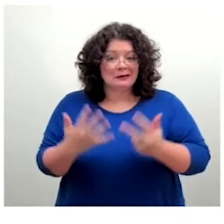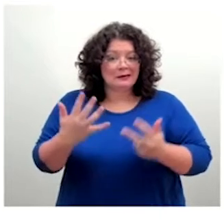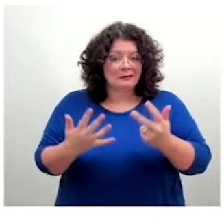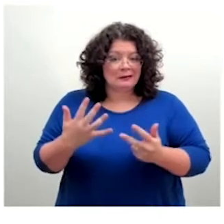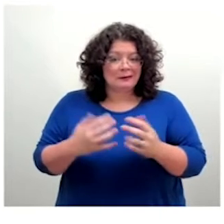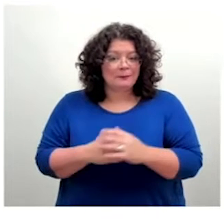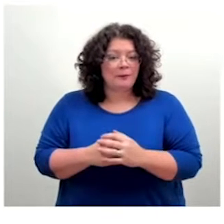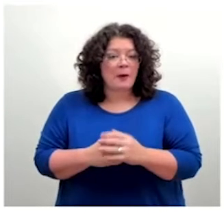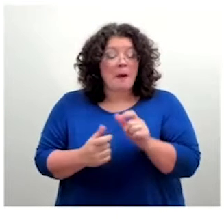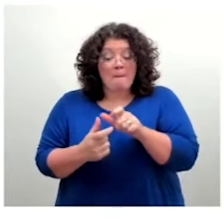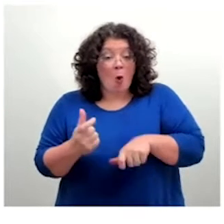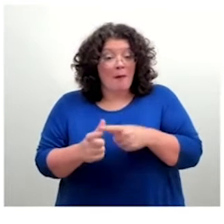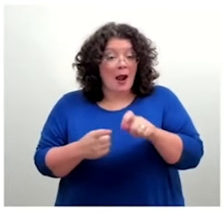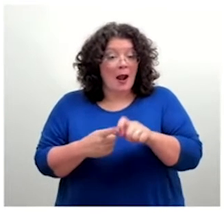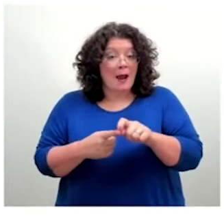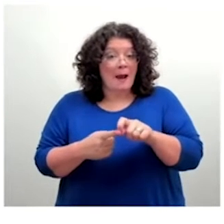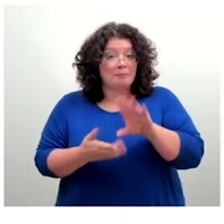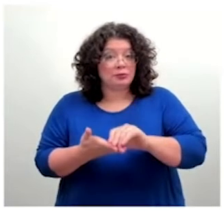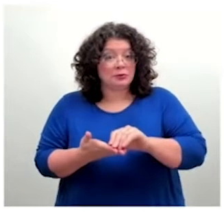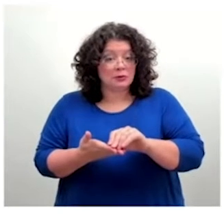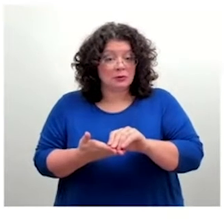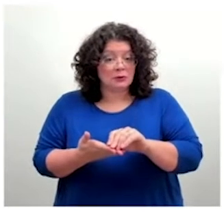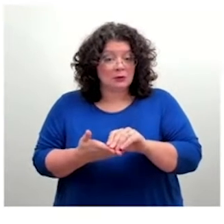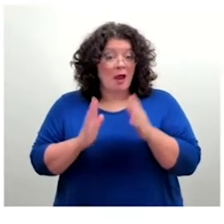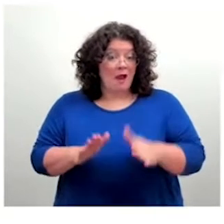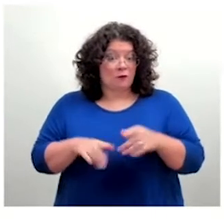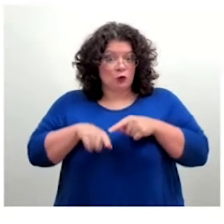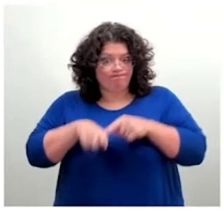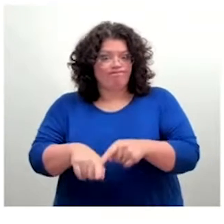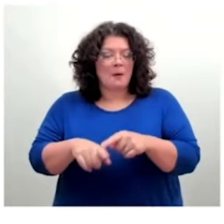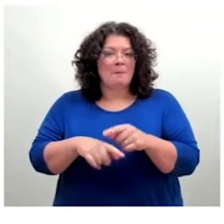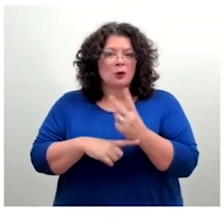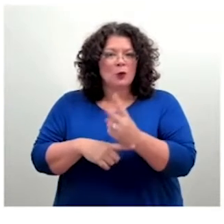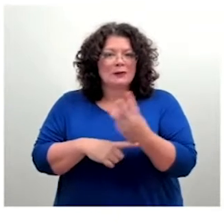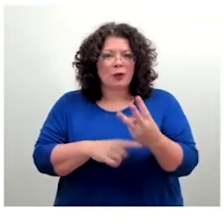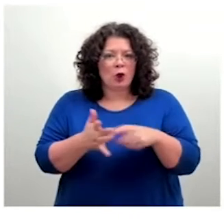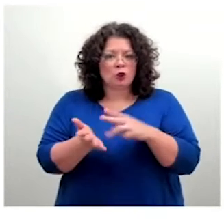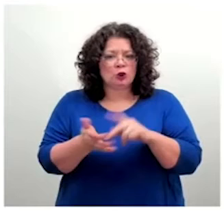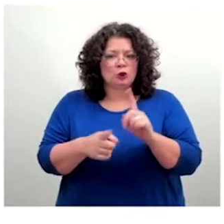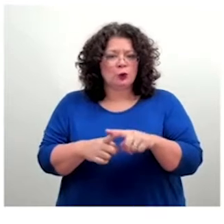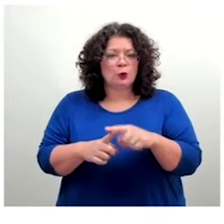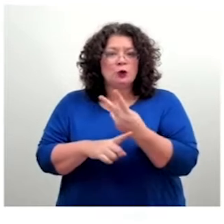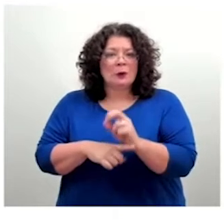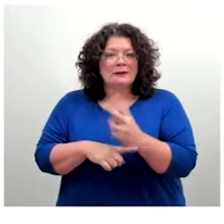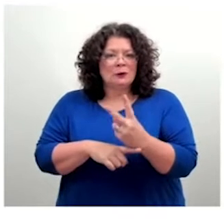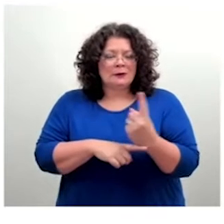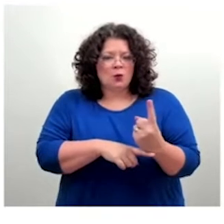June 2021. So in other words, all existing and new websites need to be compliant from now.